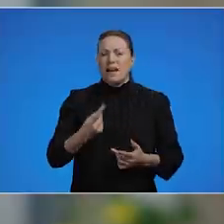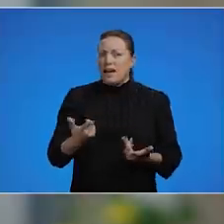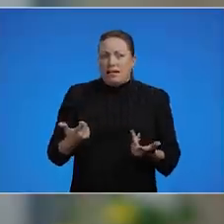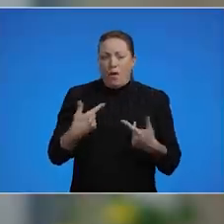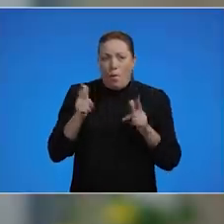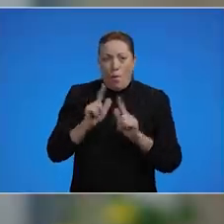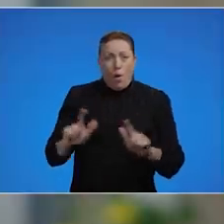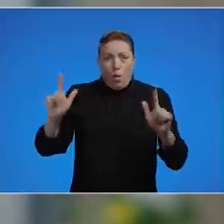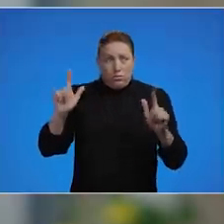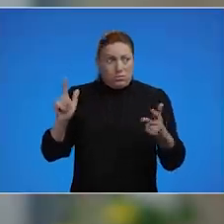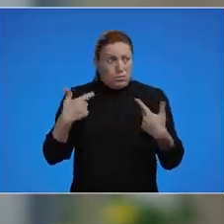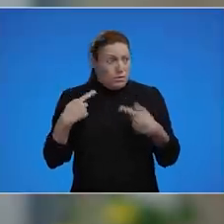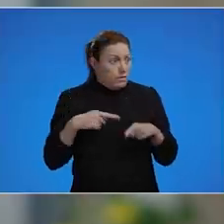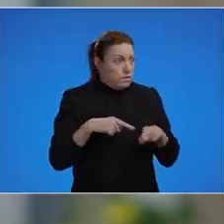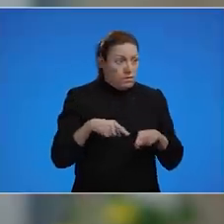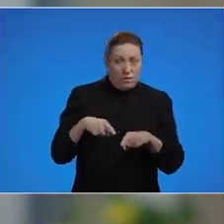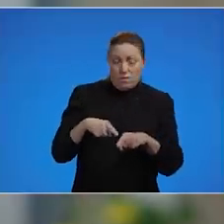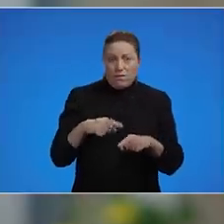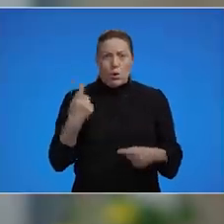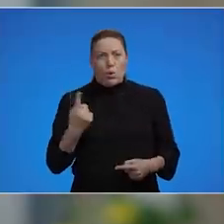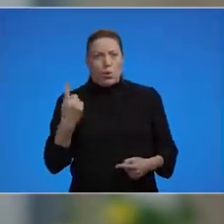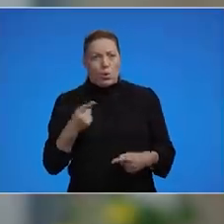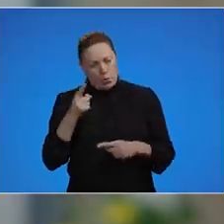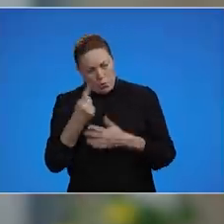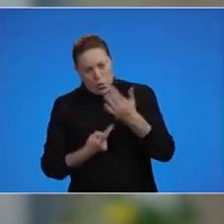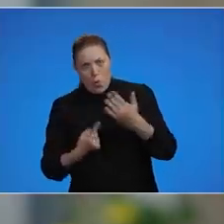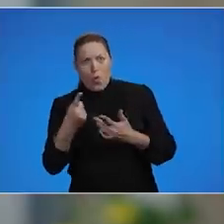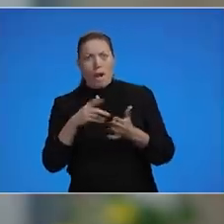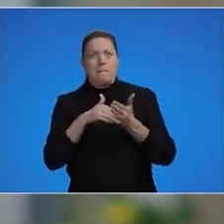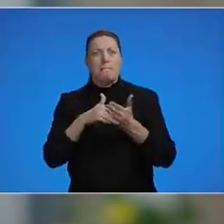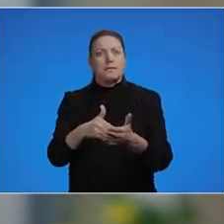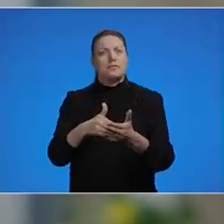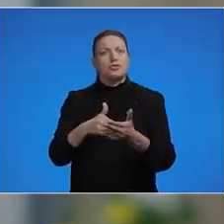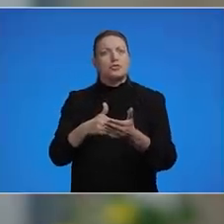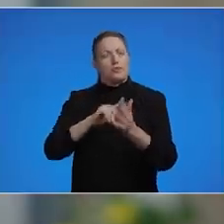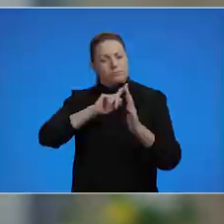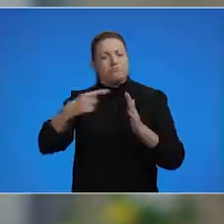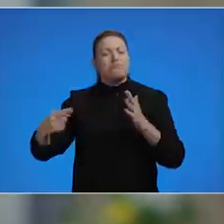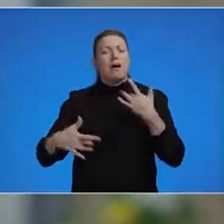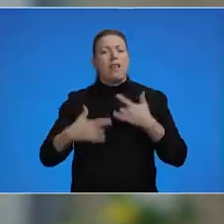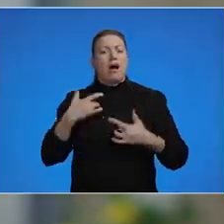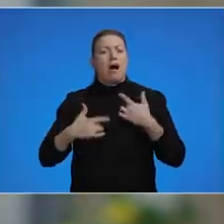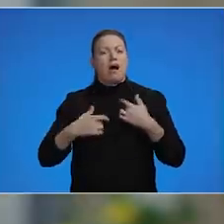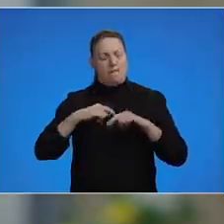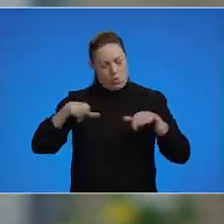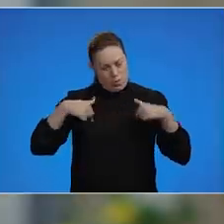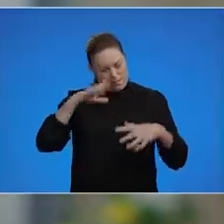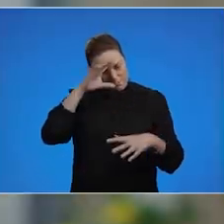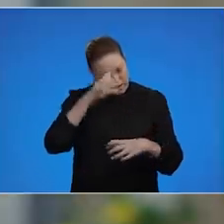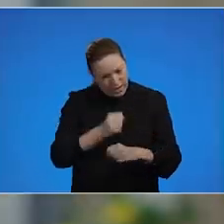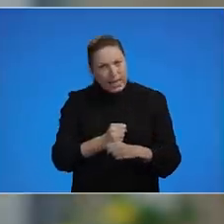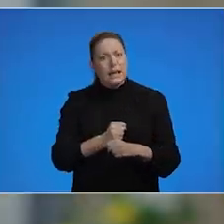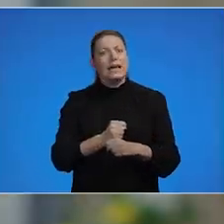Lord, who shall we go to? You have the message of eternal life, and we believe, we